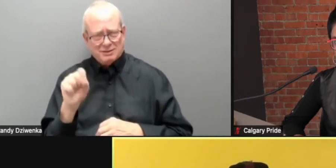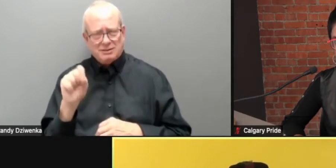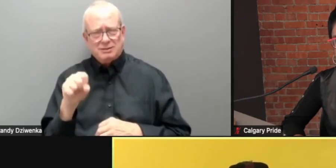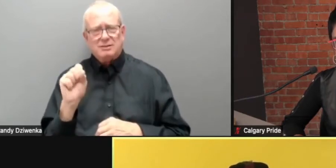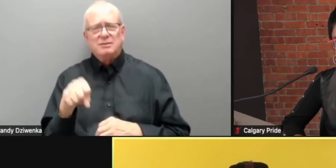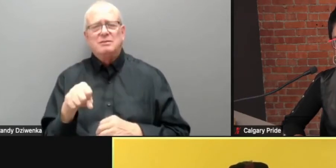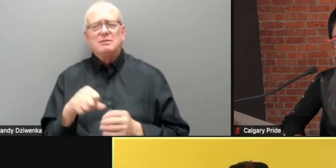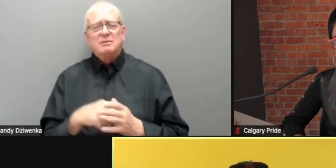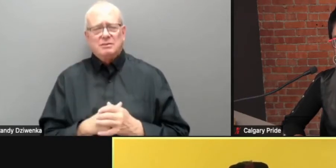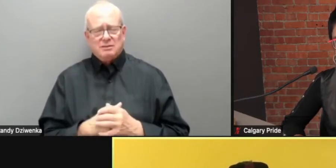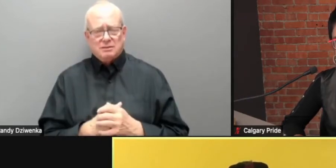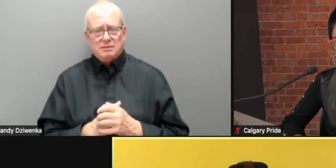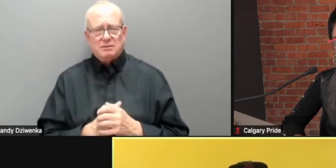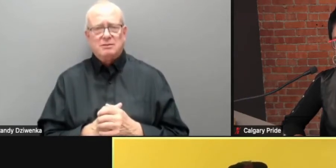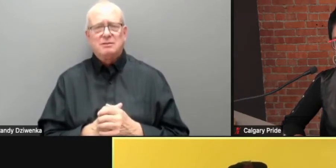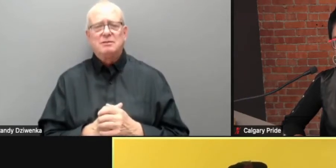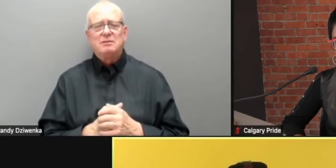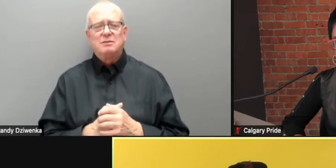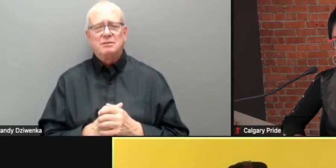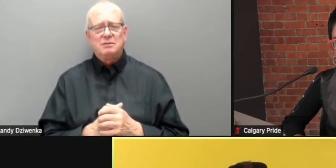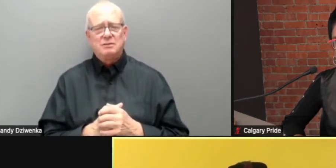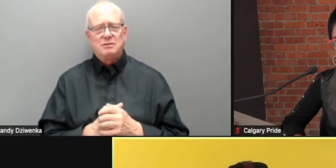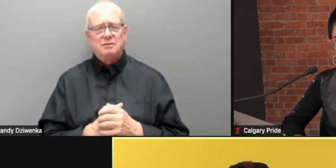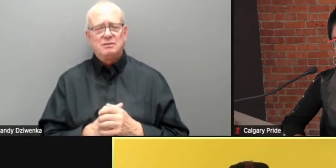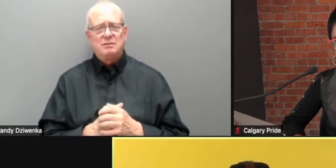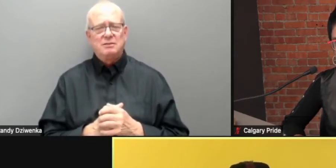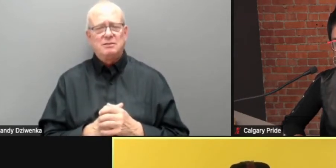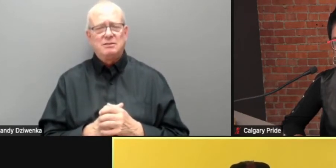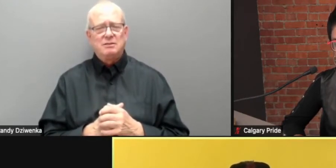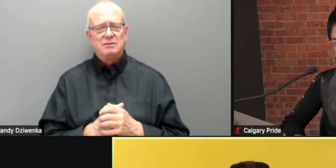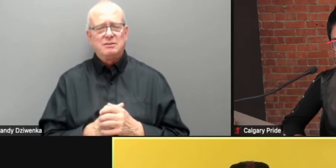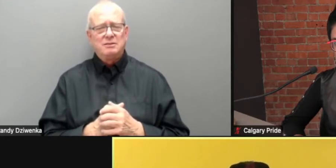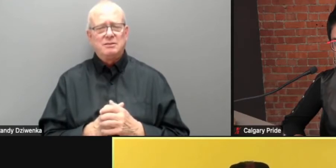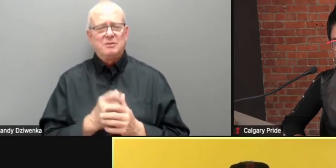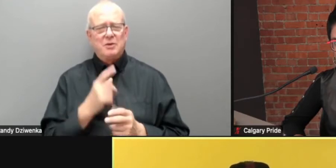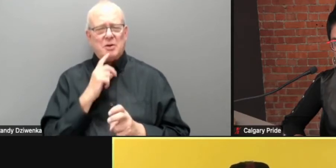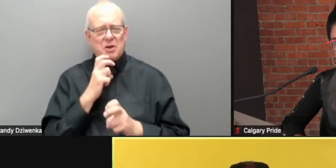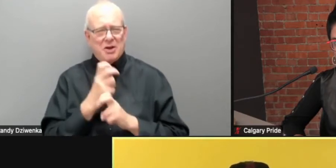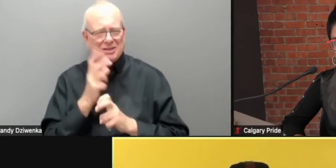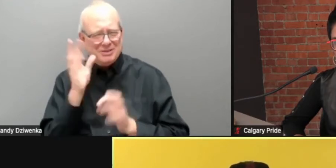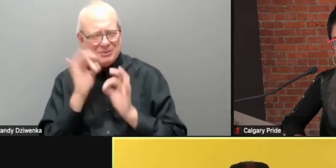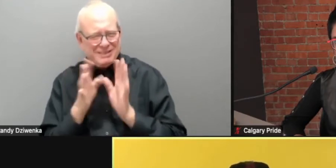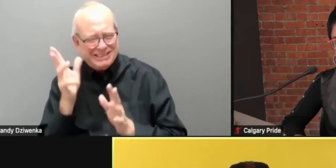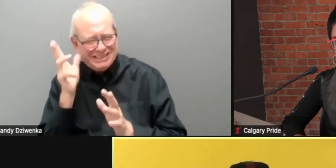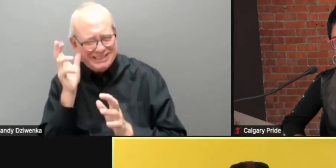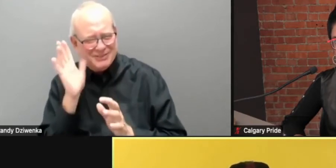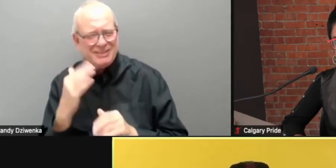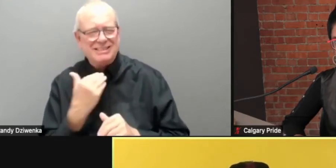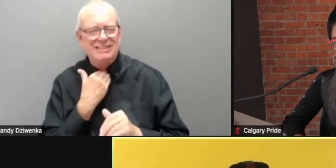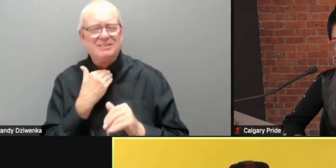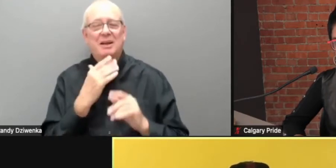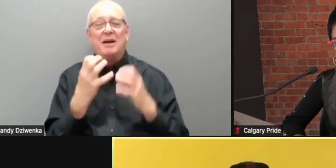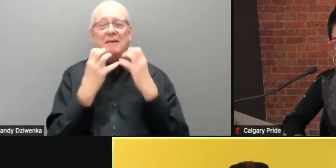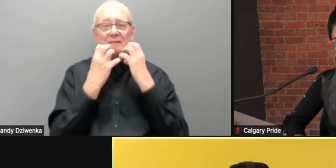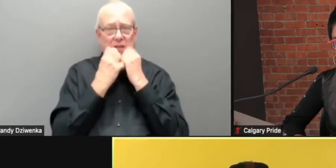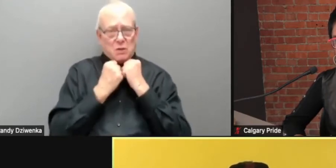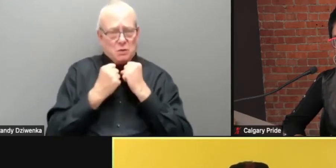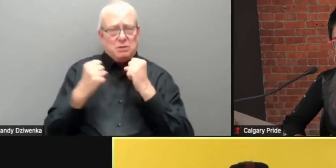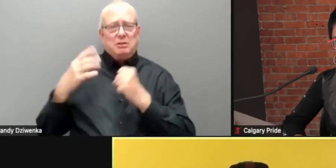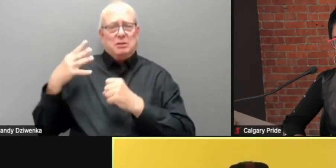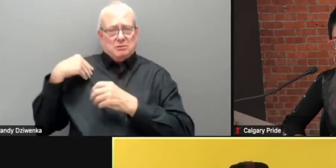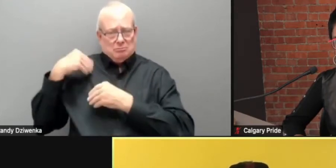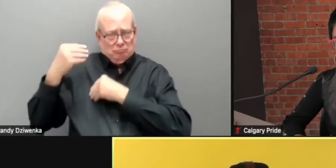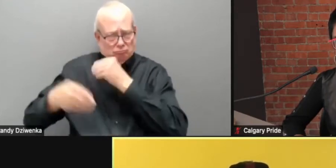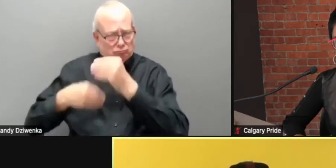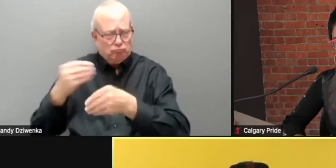to parents, and so that value system is very strong. Now, in our case, when we don't get support from